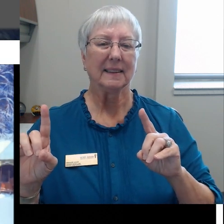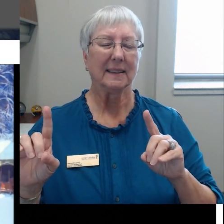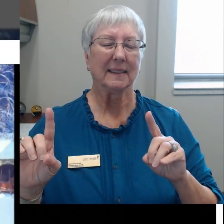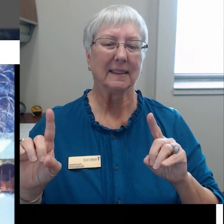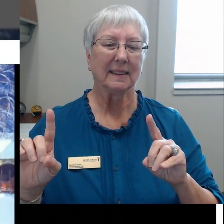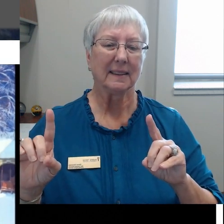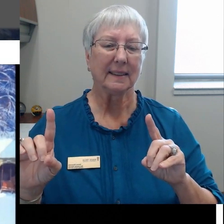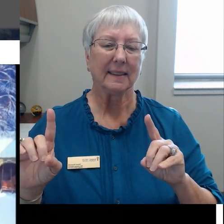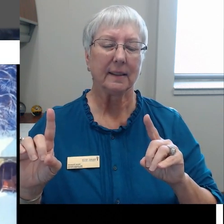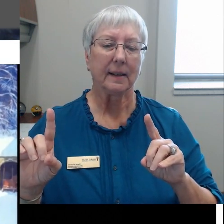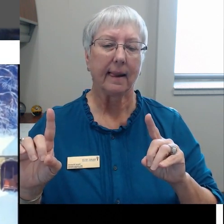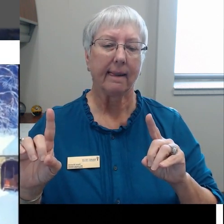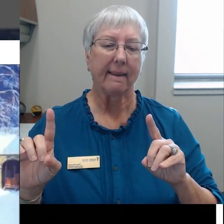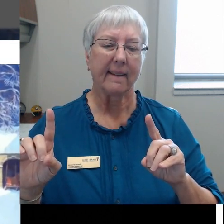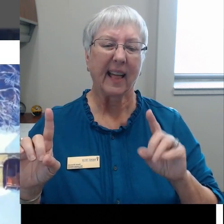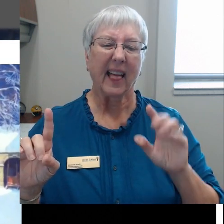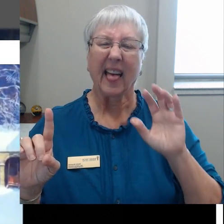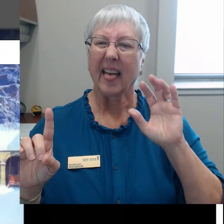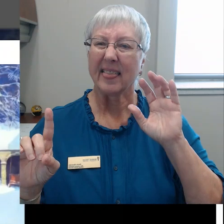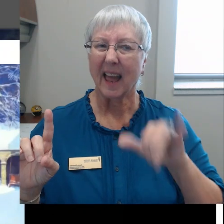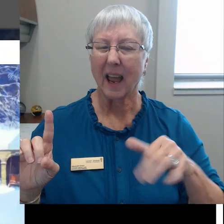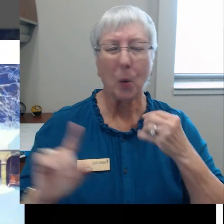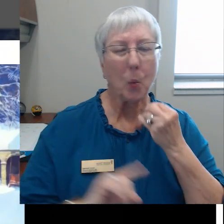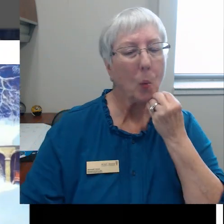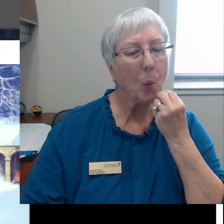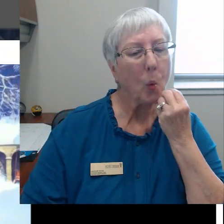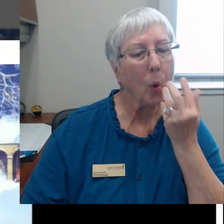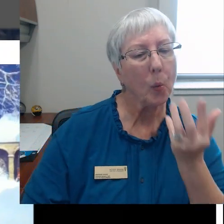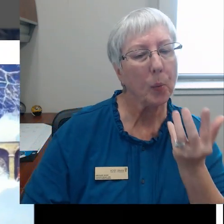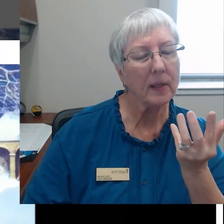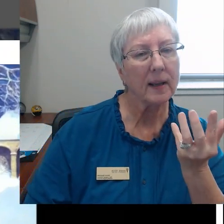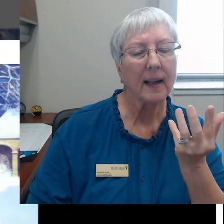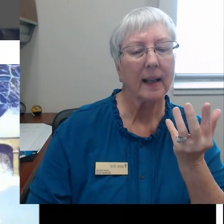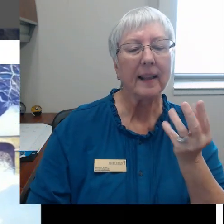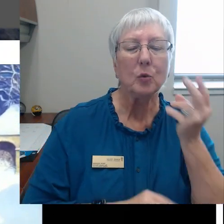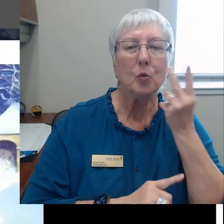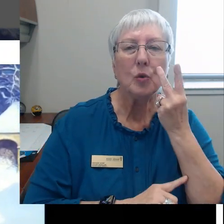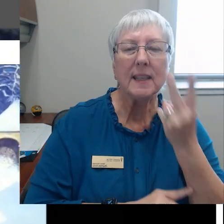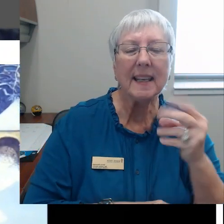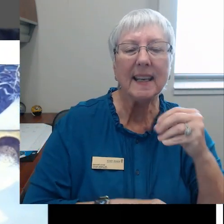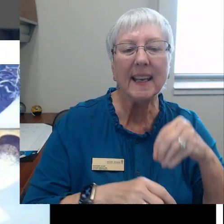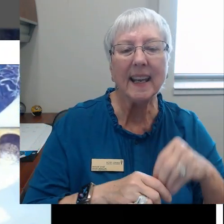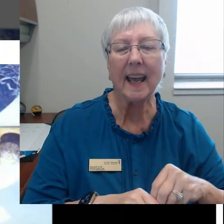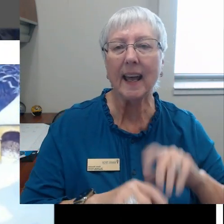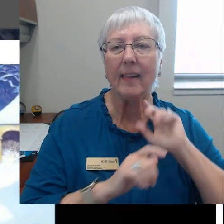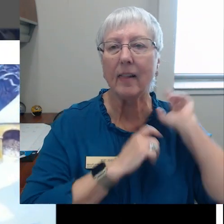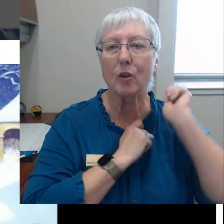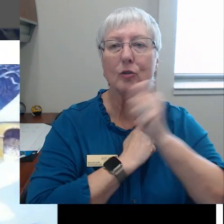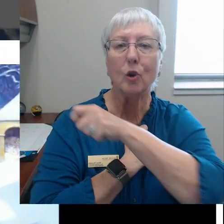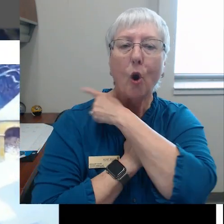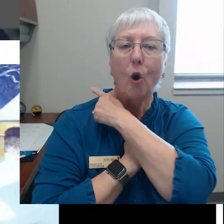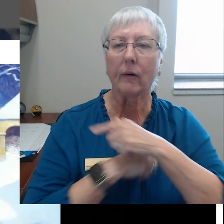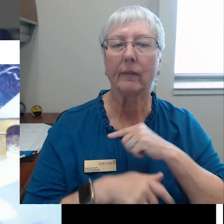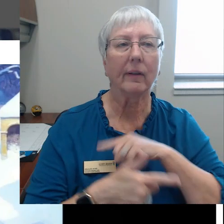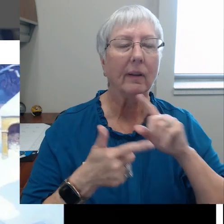the degree of the photo. The warmth and saturation of the scarf, then the man's mittens, and to a